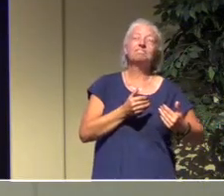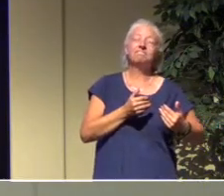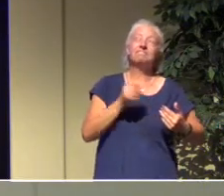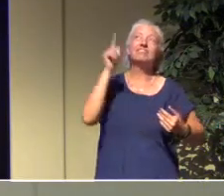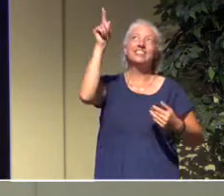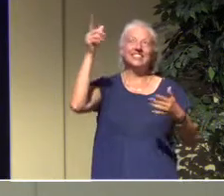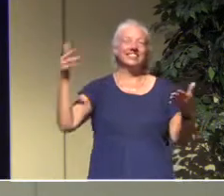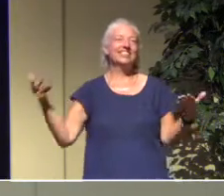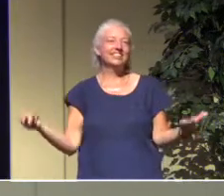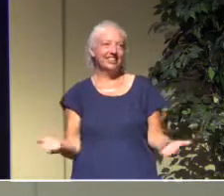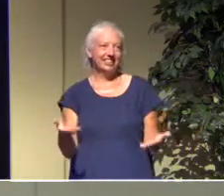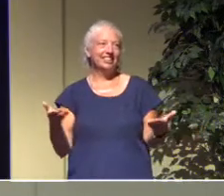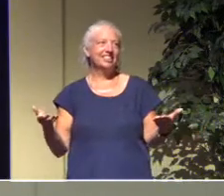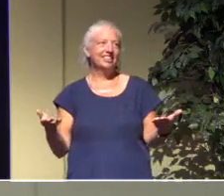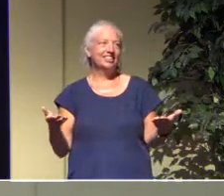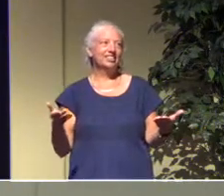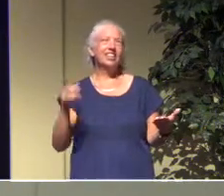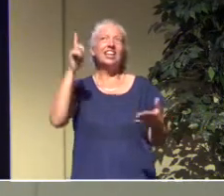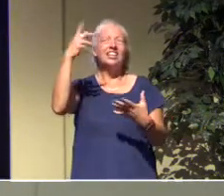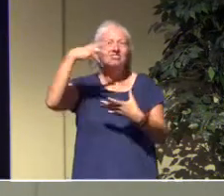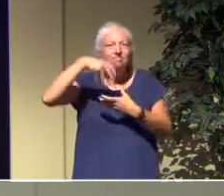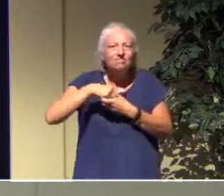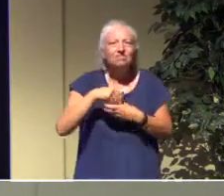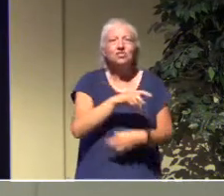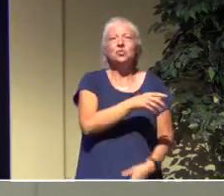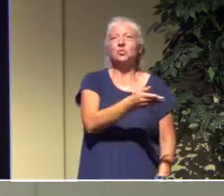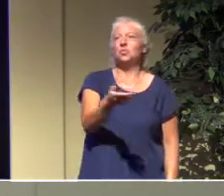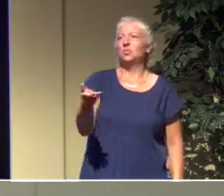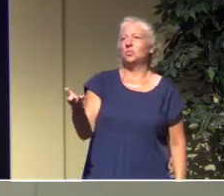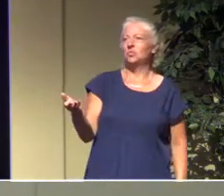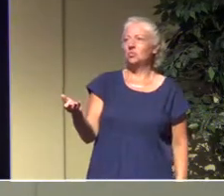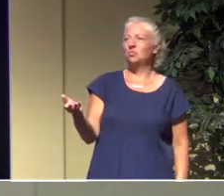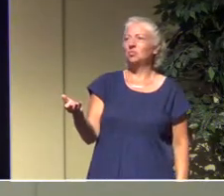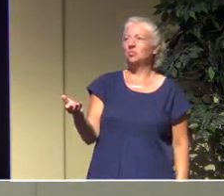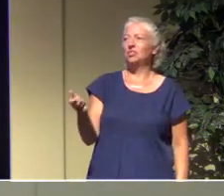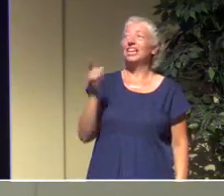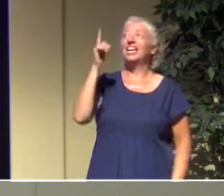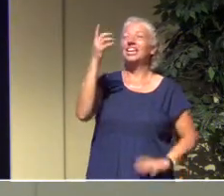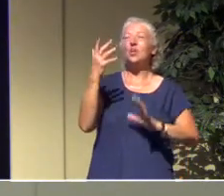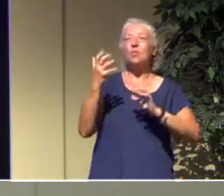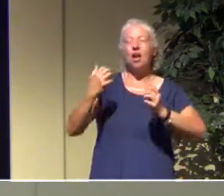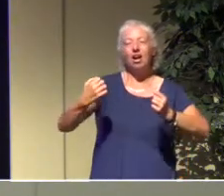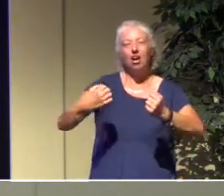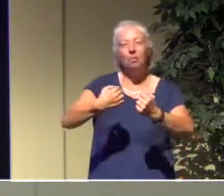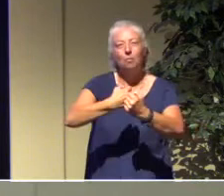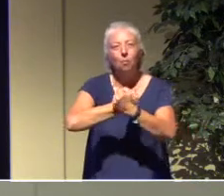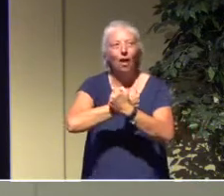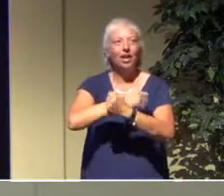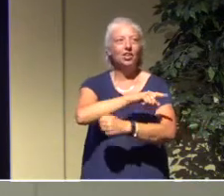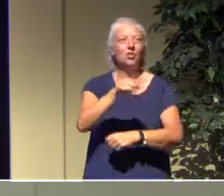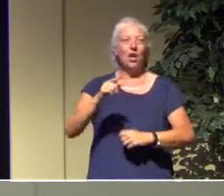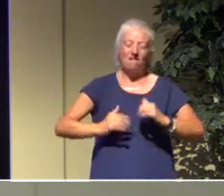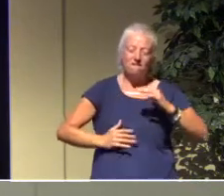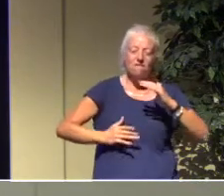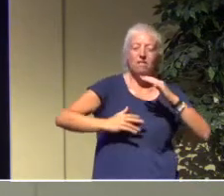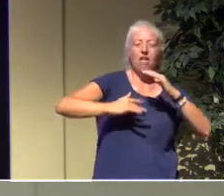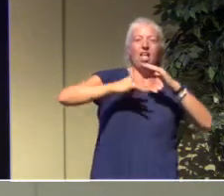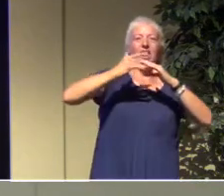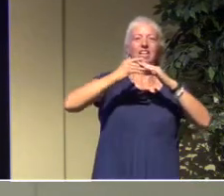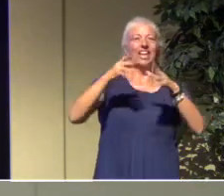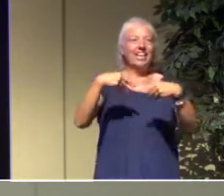He's here. He's in your soul. And he wants to embrace you and fill you and empower